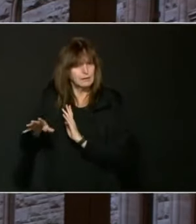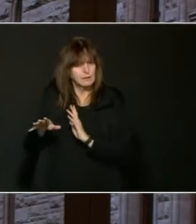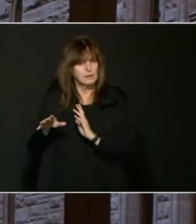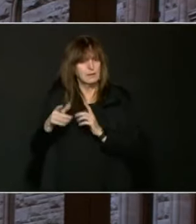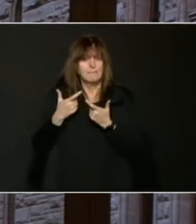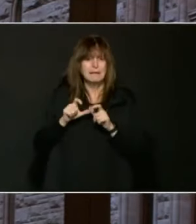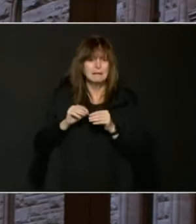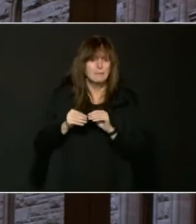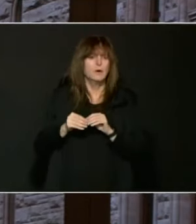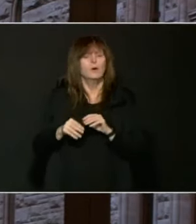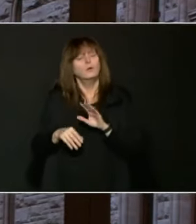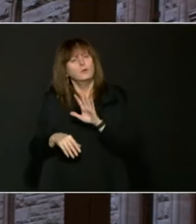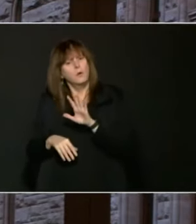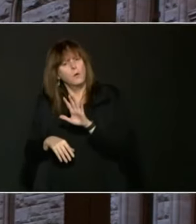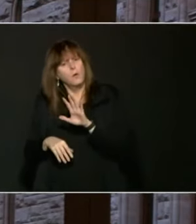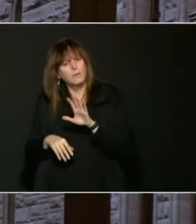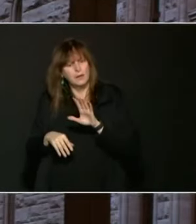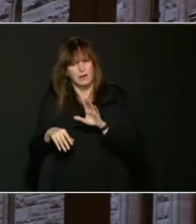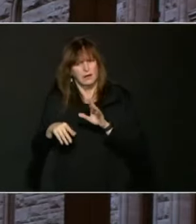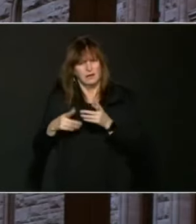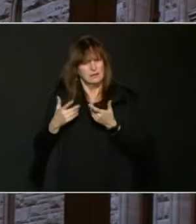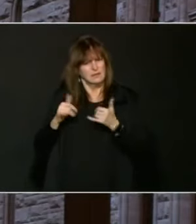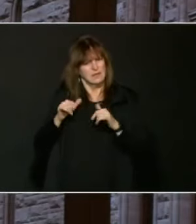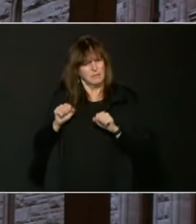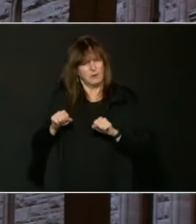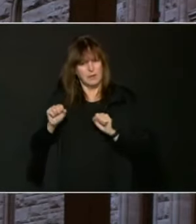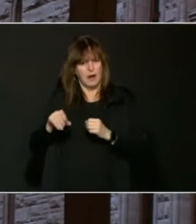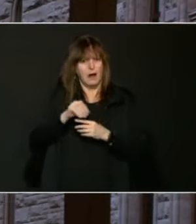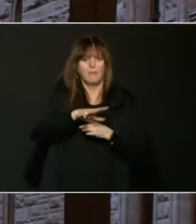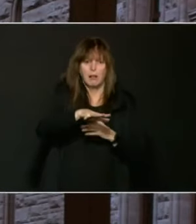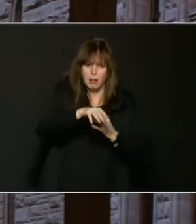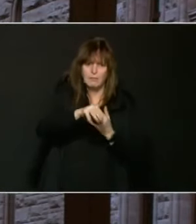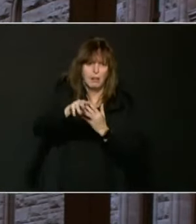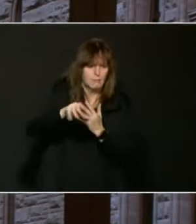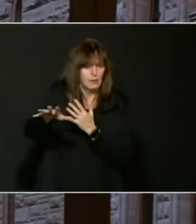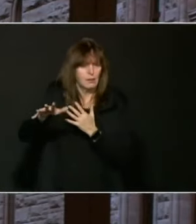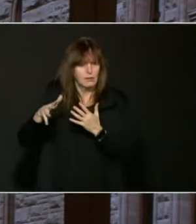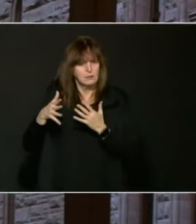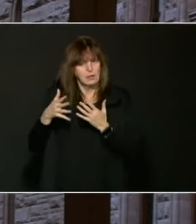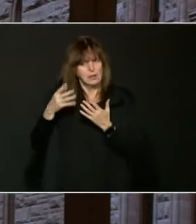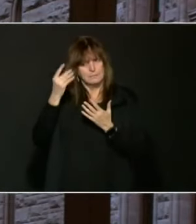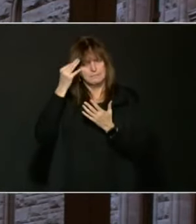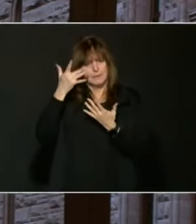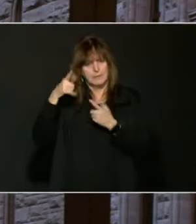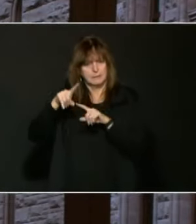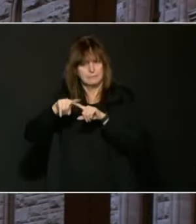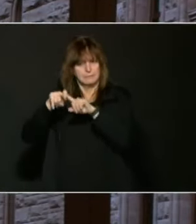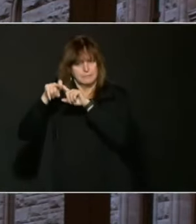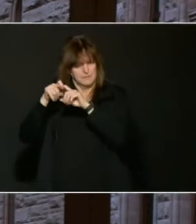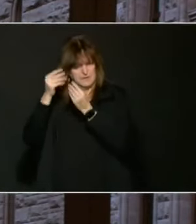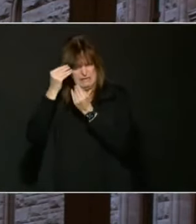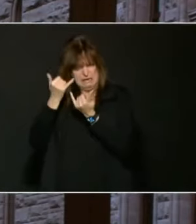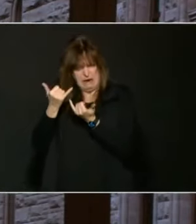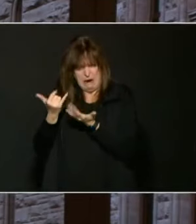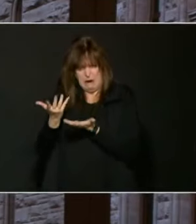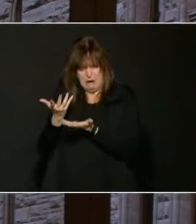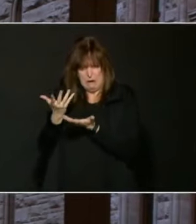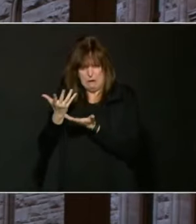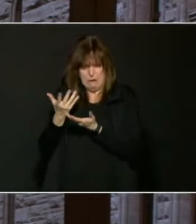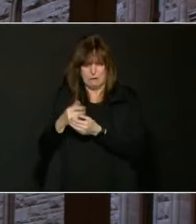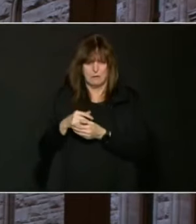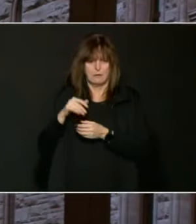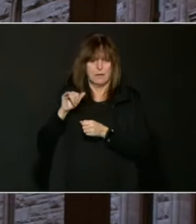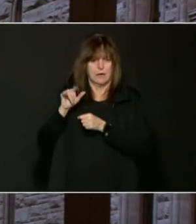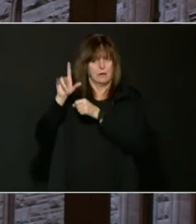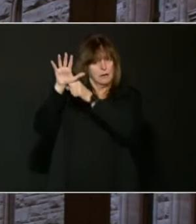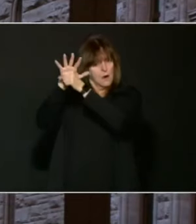it spreading. And it may be best at this time to put a pause on that. But again, that is a decision that will be made at the local level and